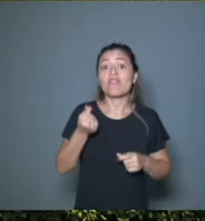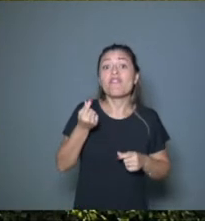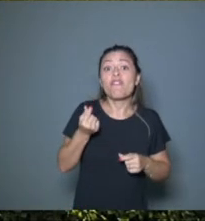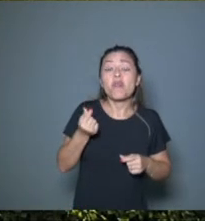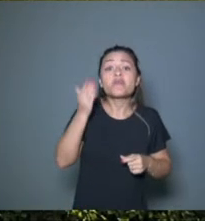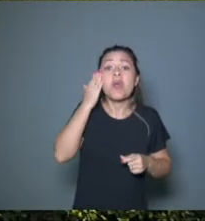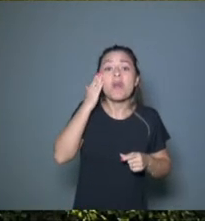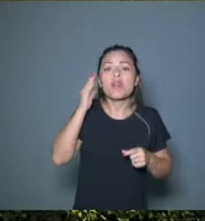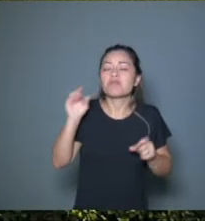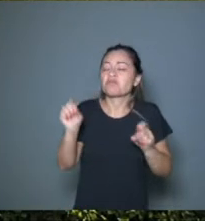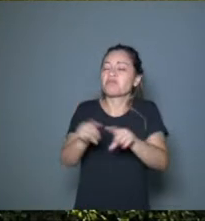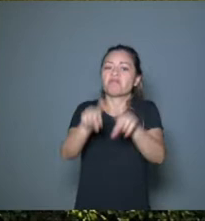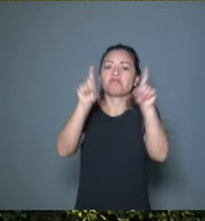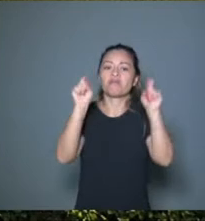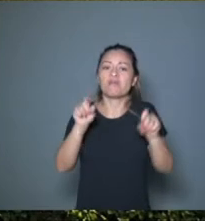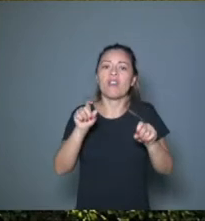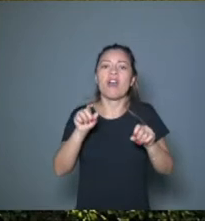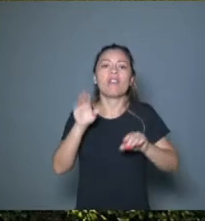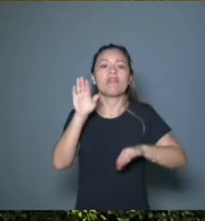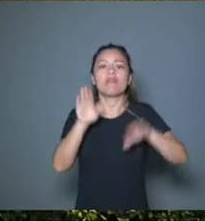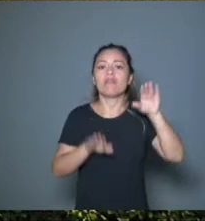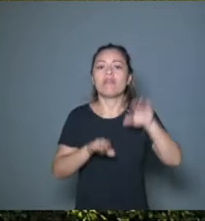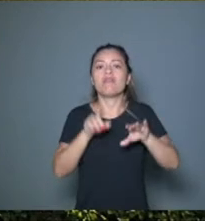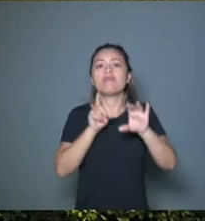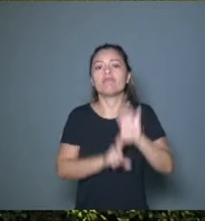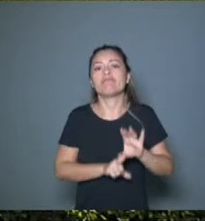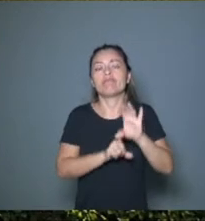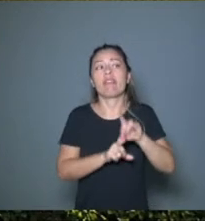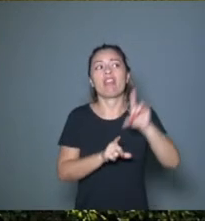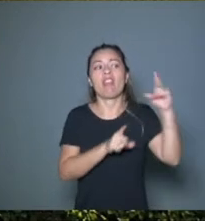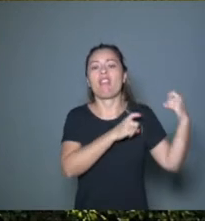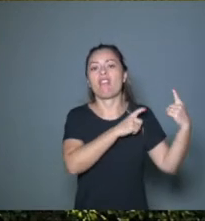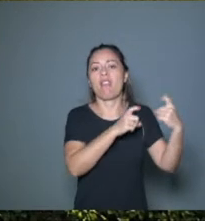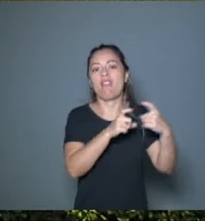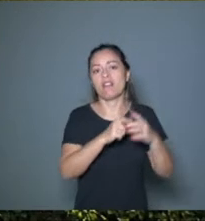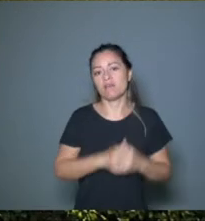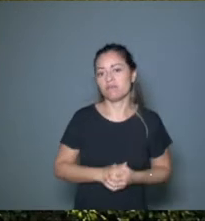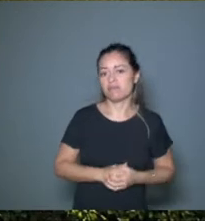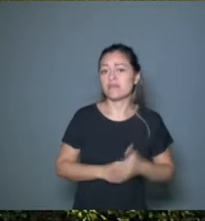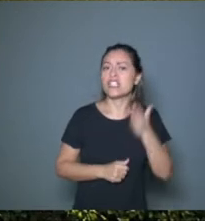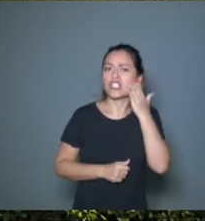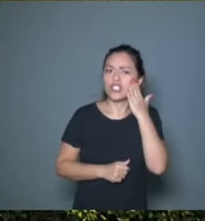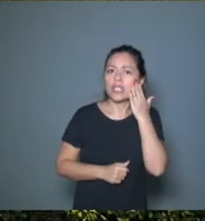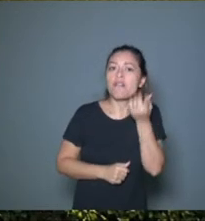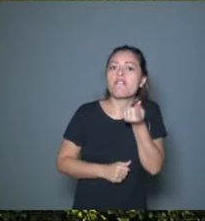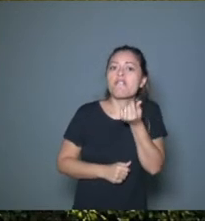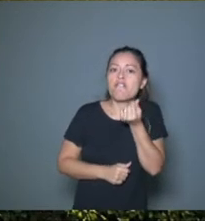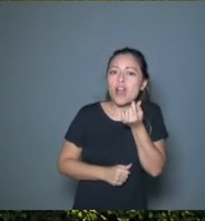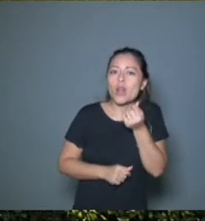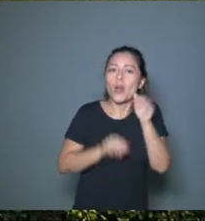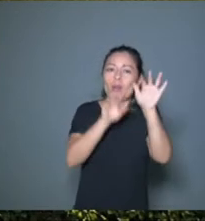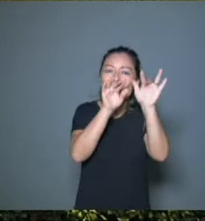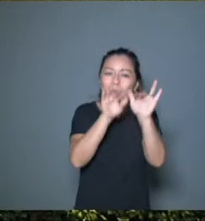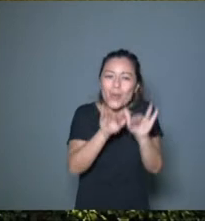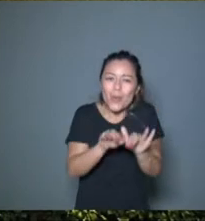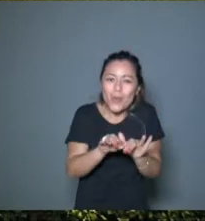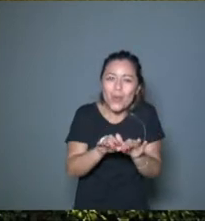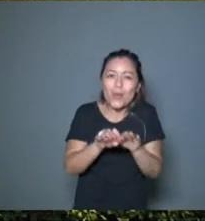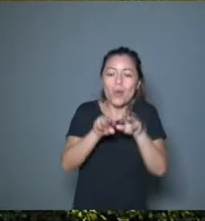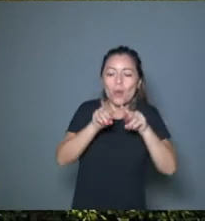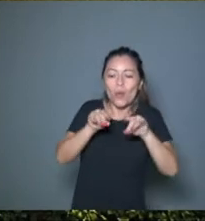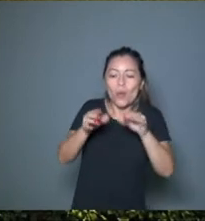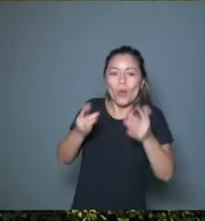So what will happen to prices depend on what happens in the war. We know that historically, fertilizer prices